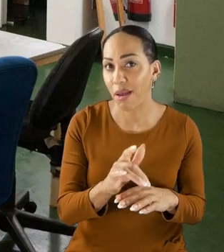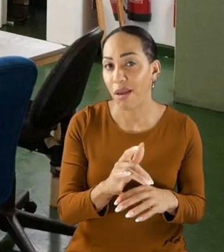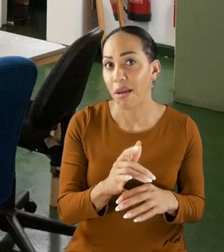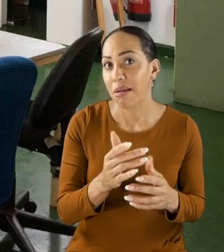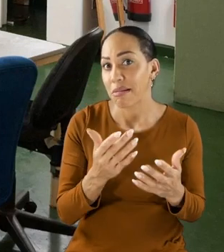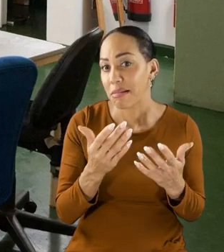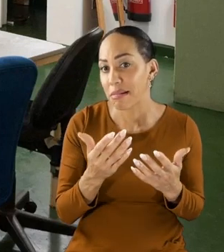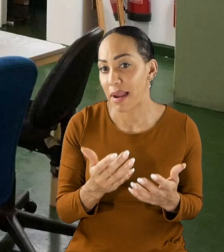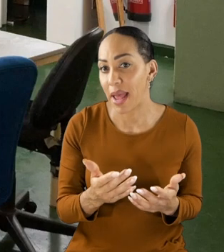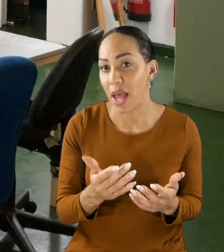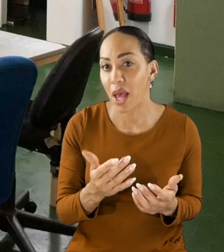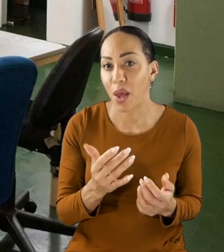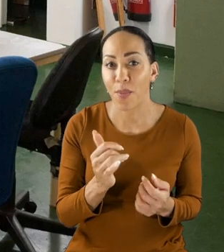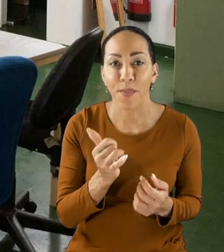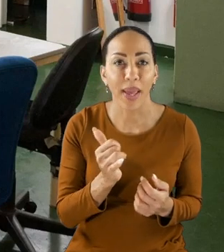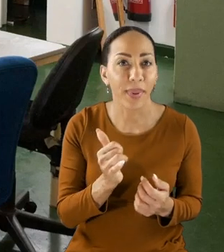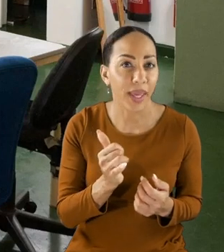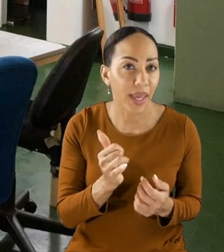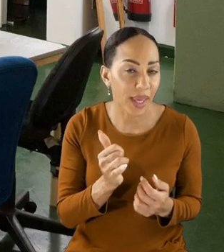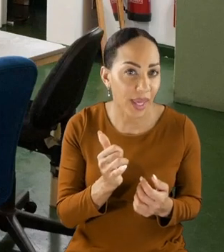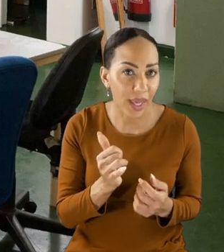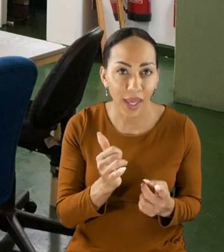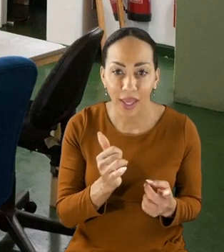at what was it going to be?